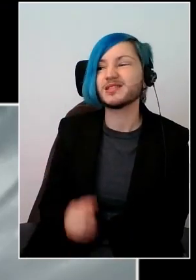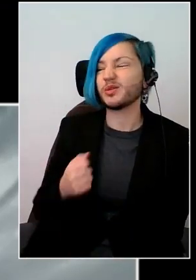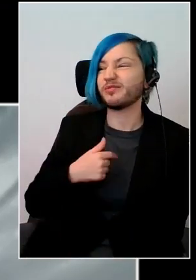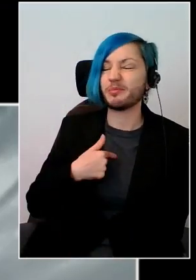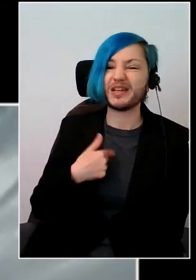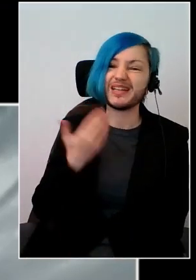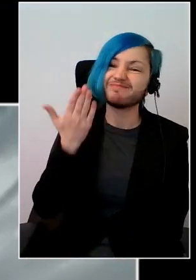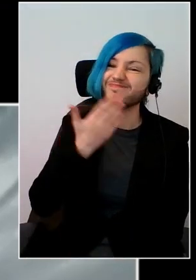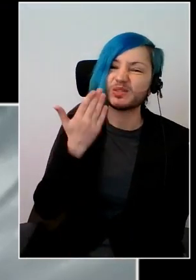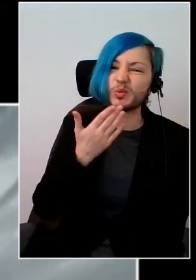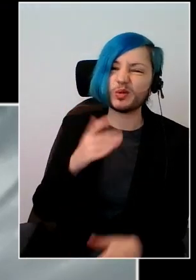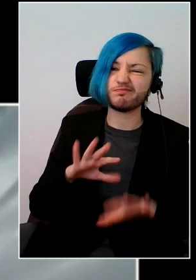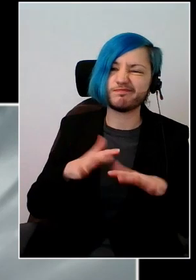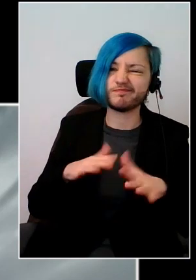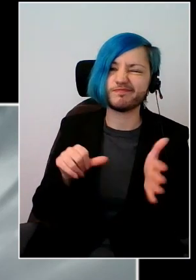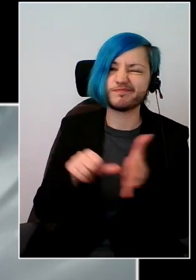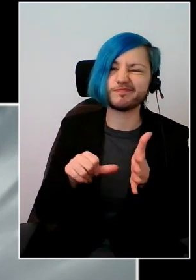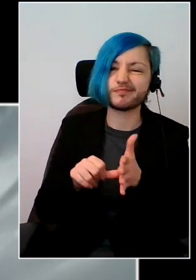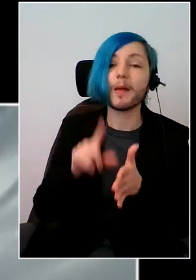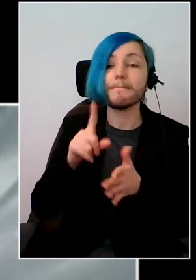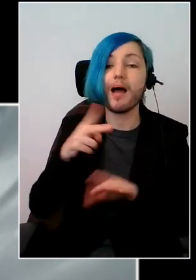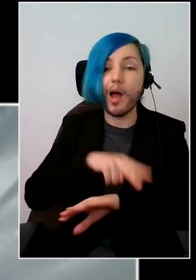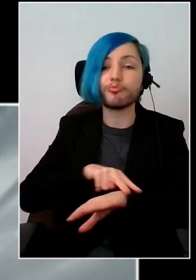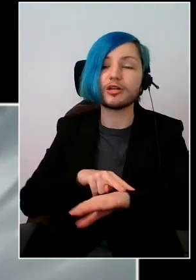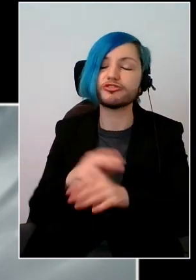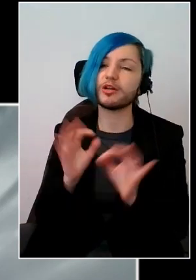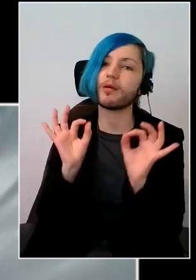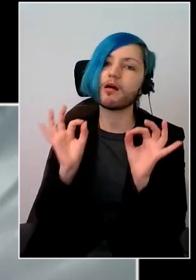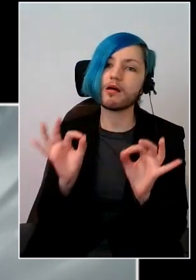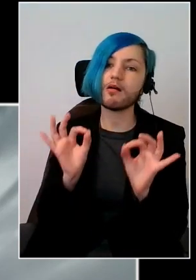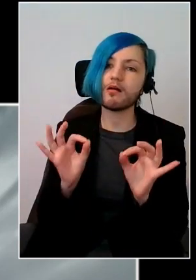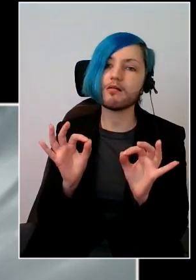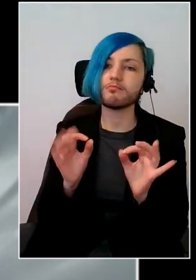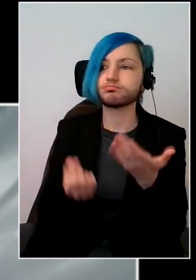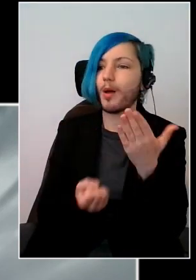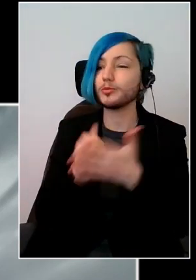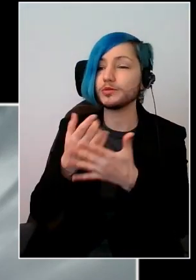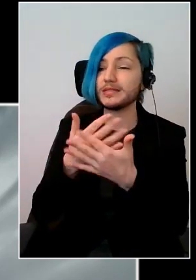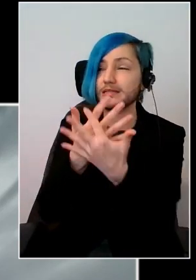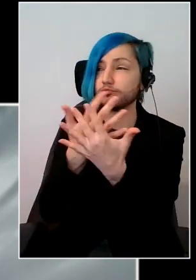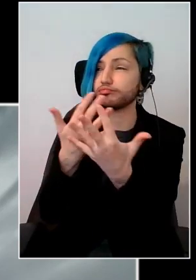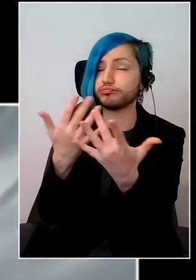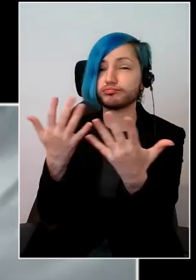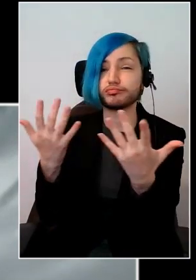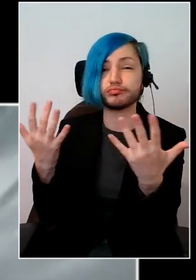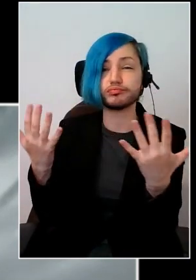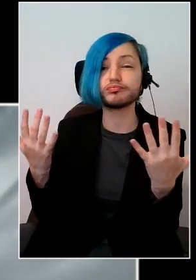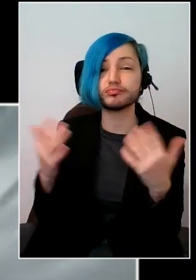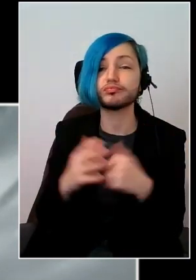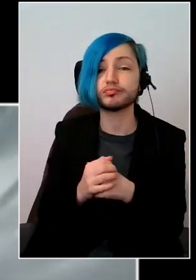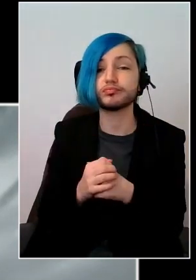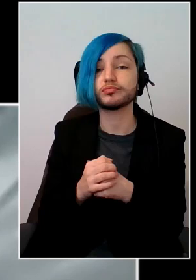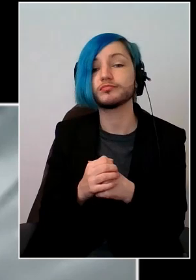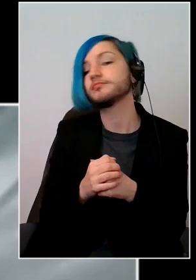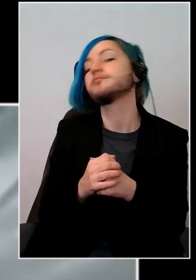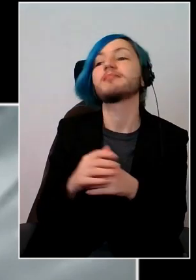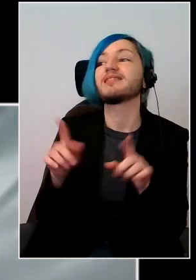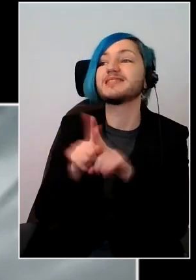so the opportunity to have an apprenticeship has just opened so many doors for myself, and does for other apprentices